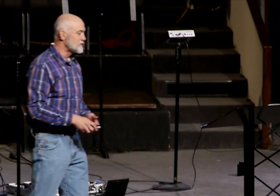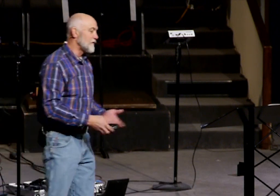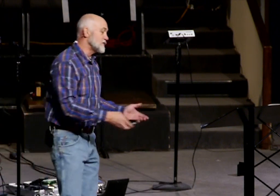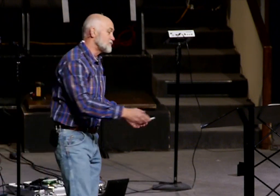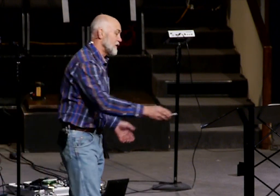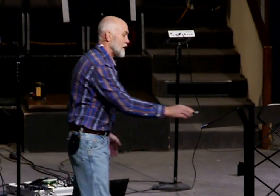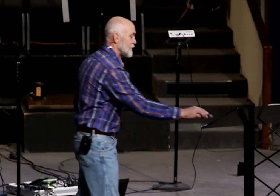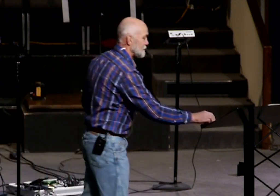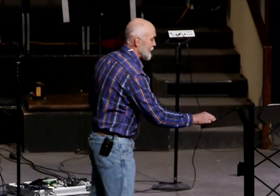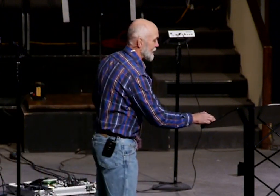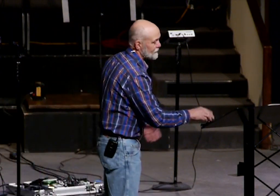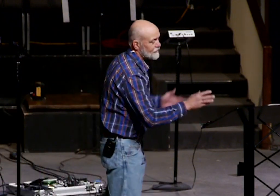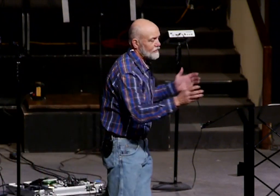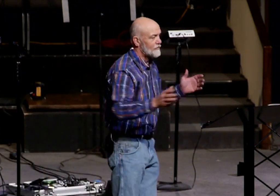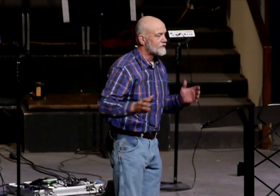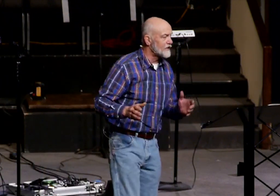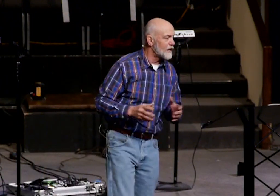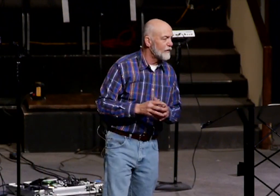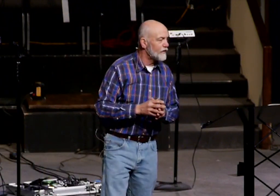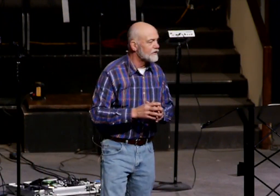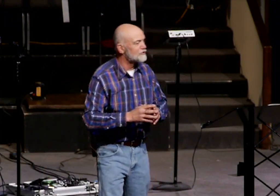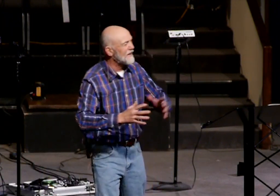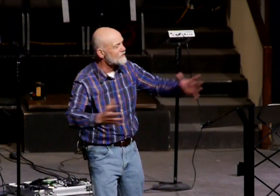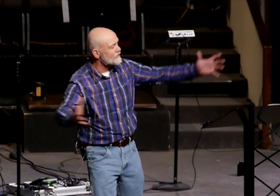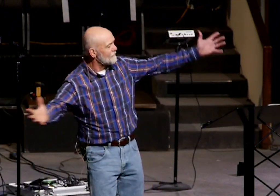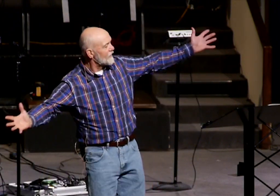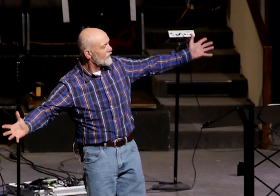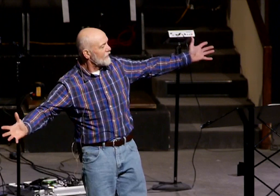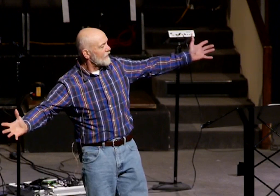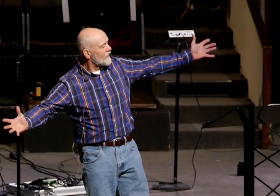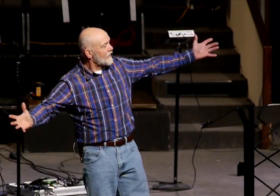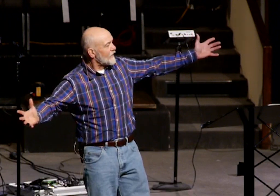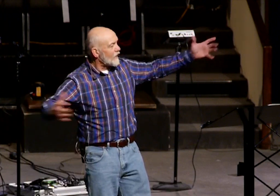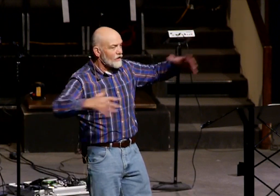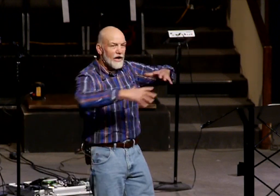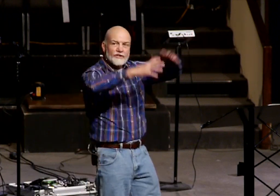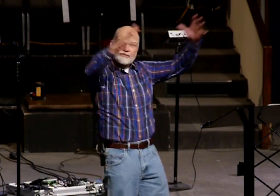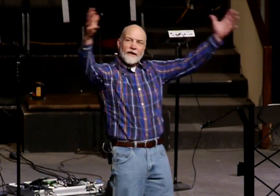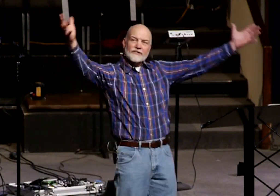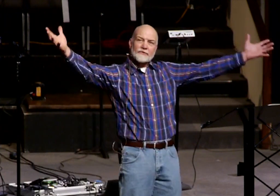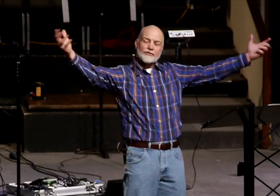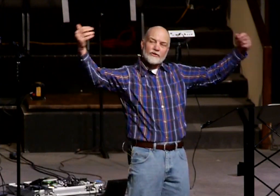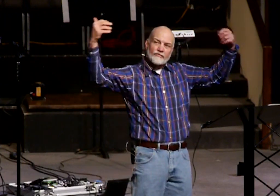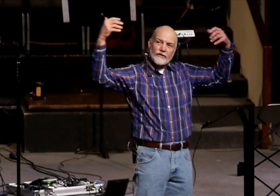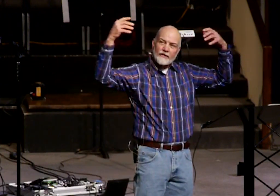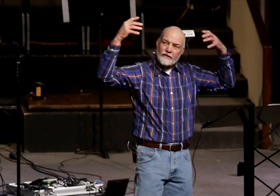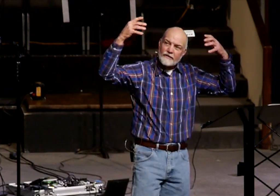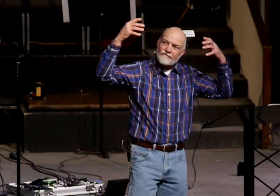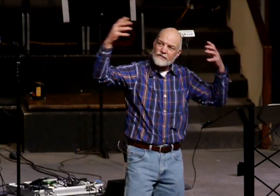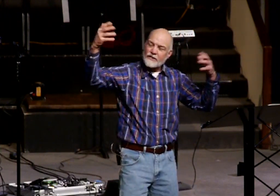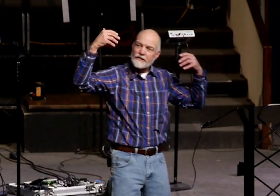this is the part that's really hard to explain, and I'll just try to do the best I can. We were in a space, a large space, but you couldn't